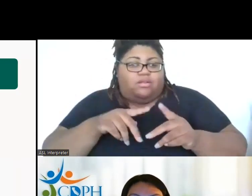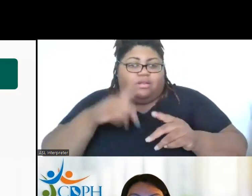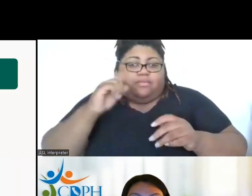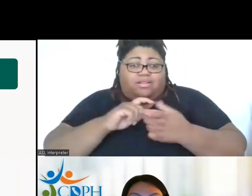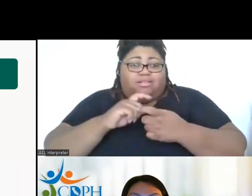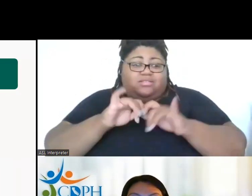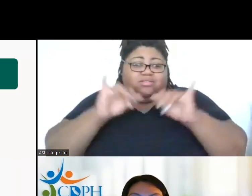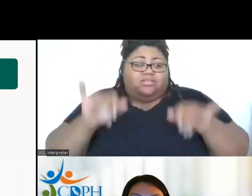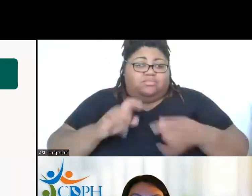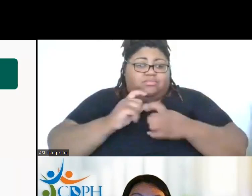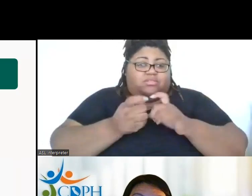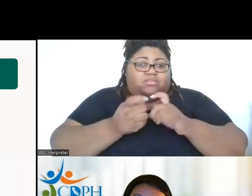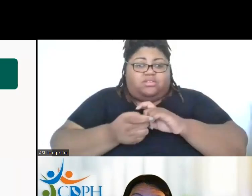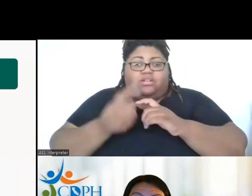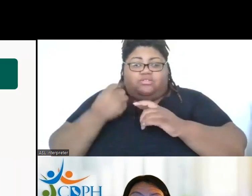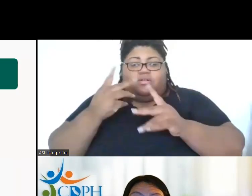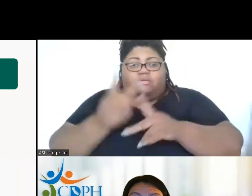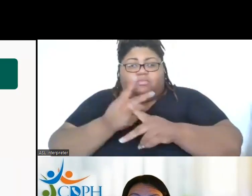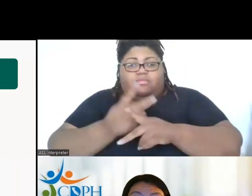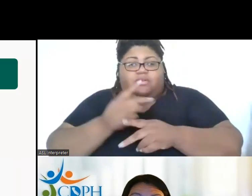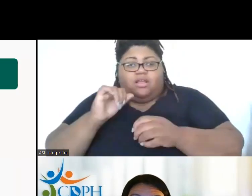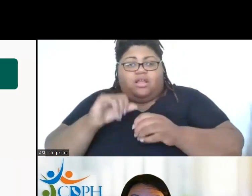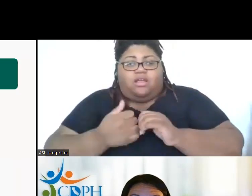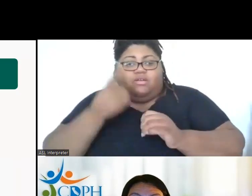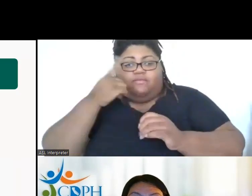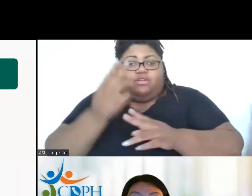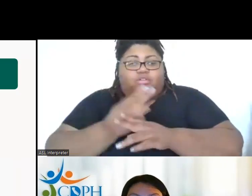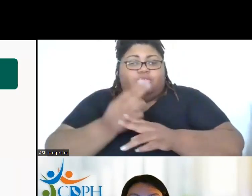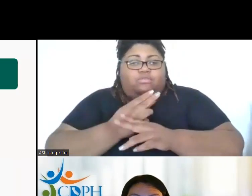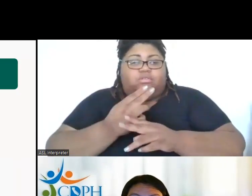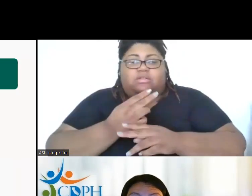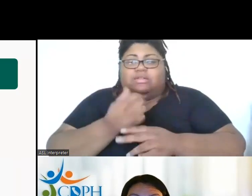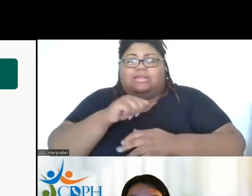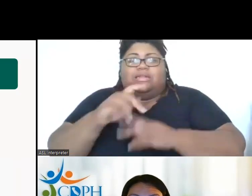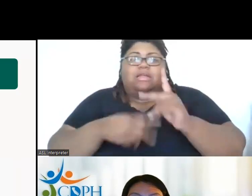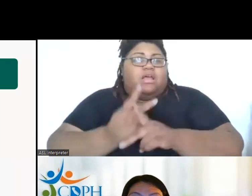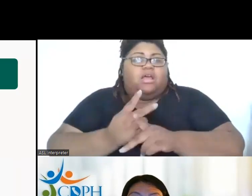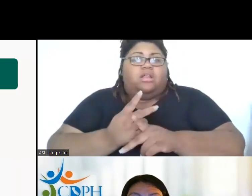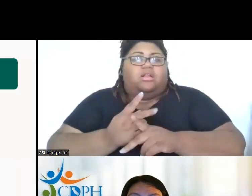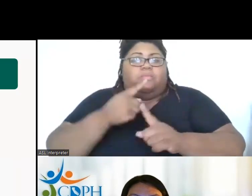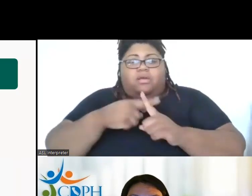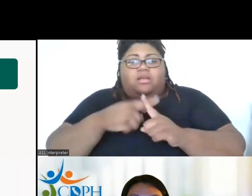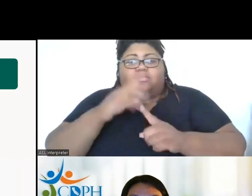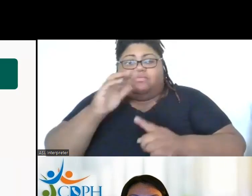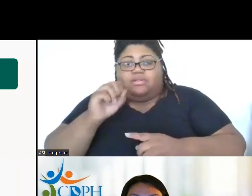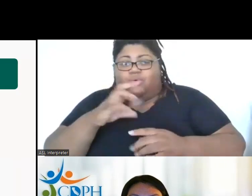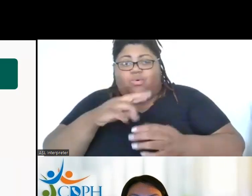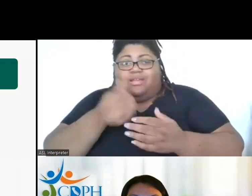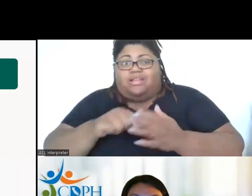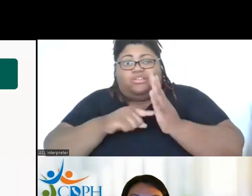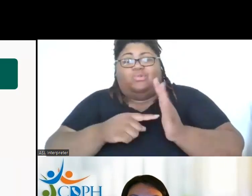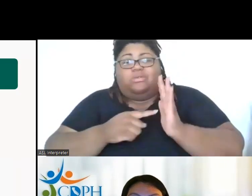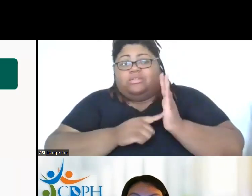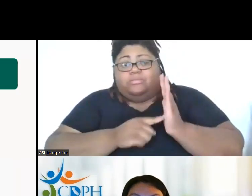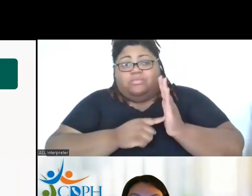and RCFEs to have it part of standard work, that any positive case that's symptomatic must be evaluated by a